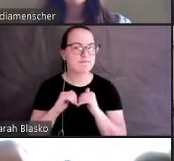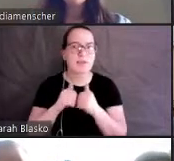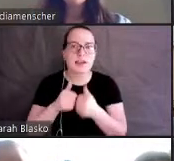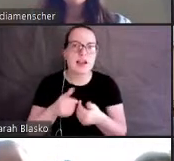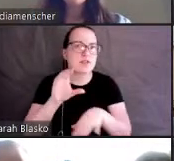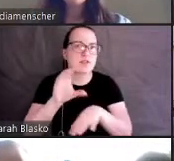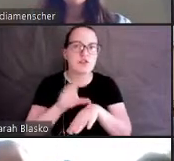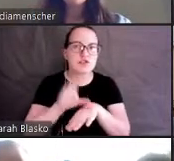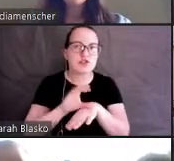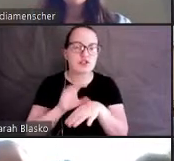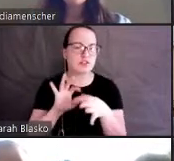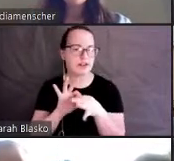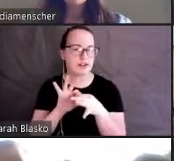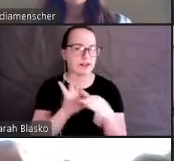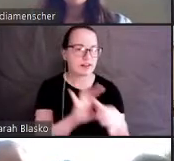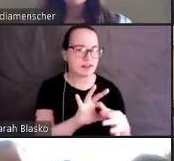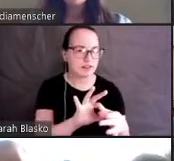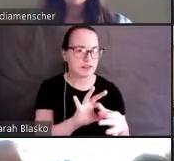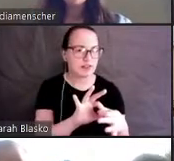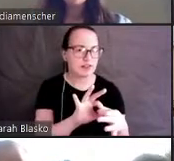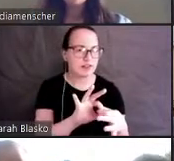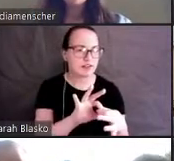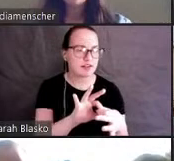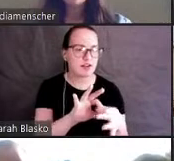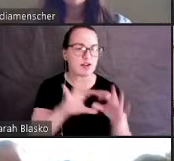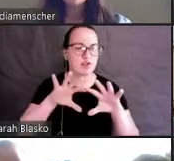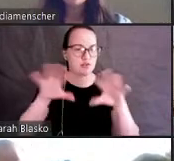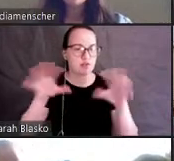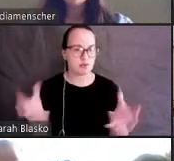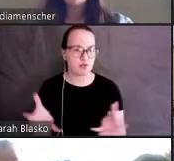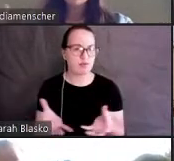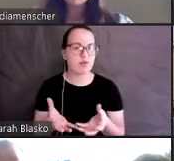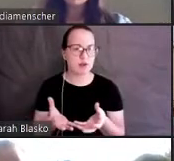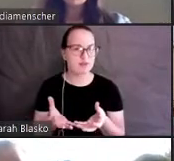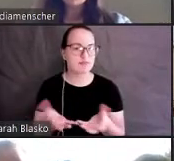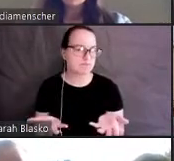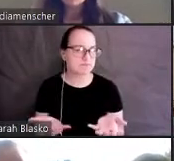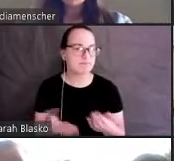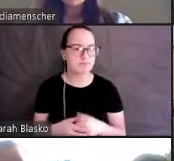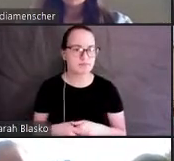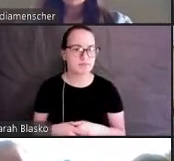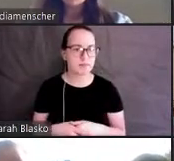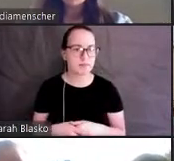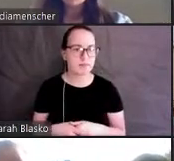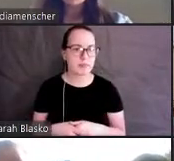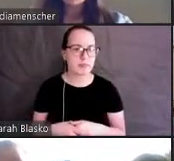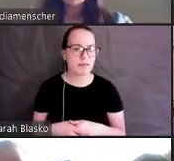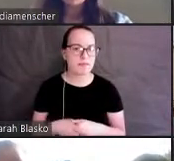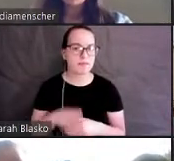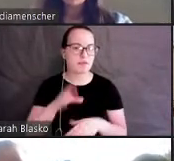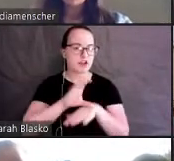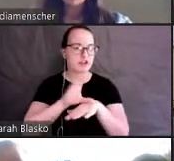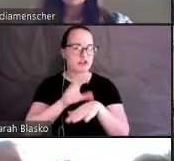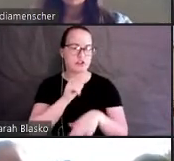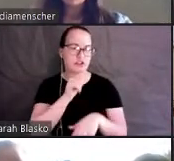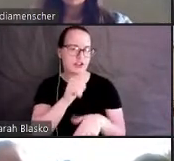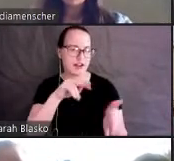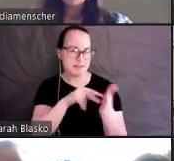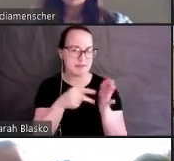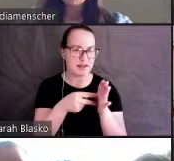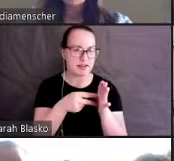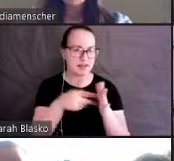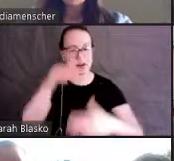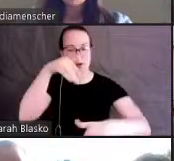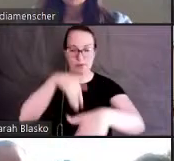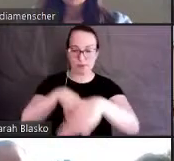world around us? Because the church isn't meant to just go into a place or